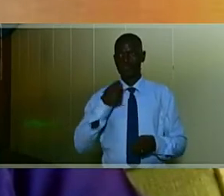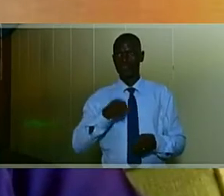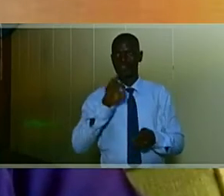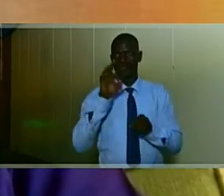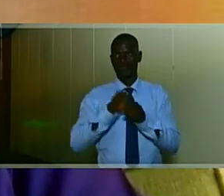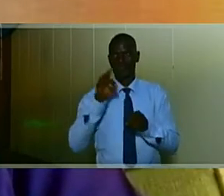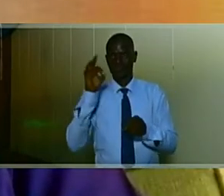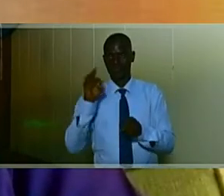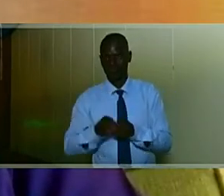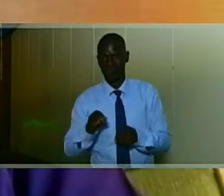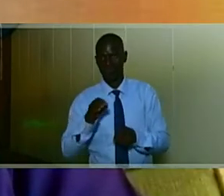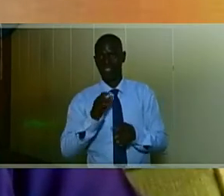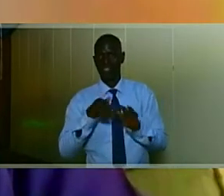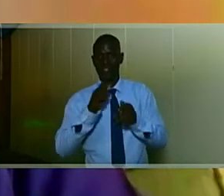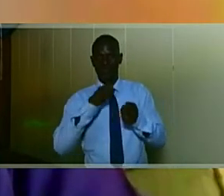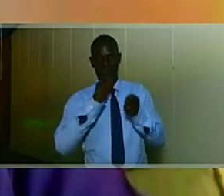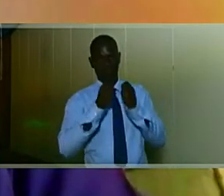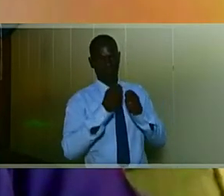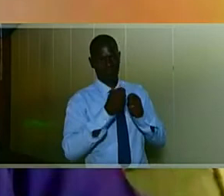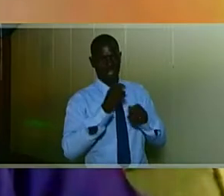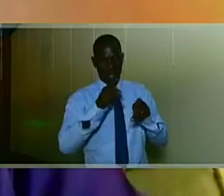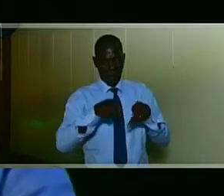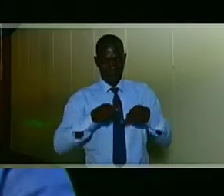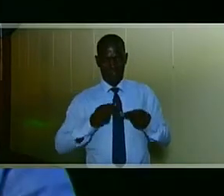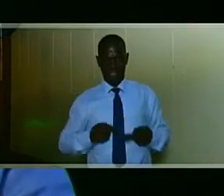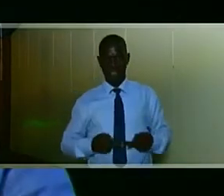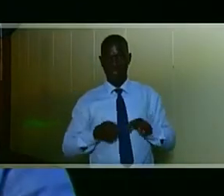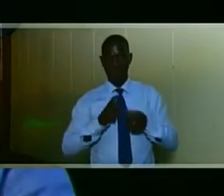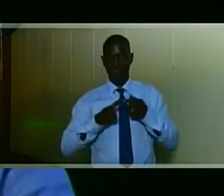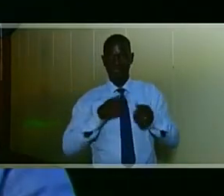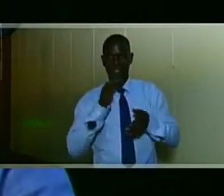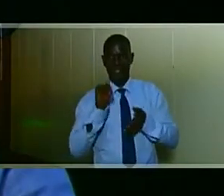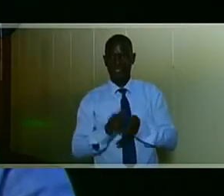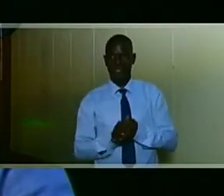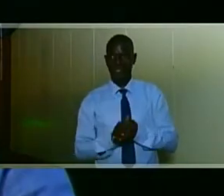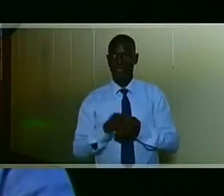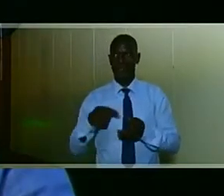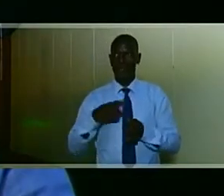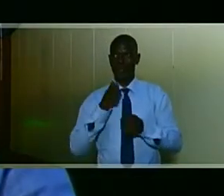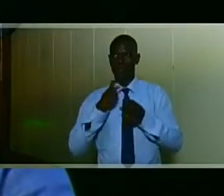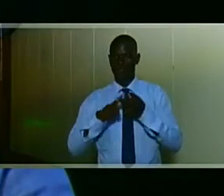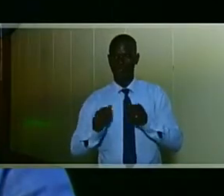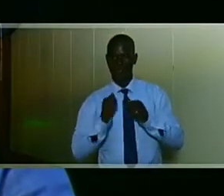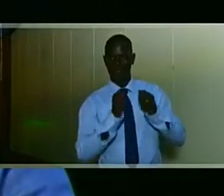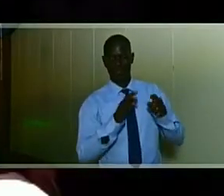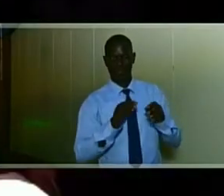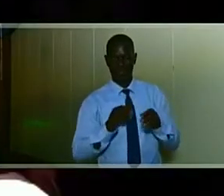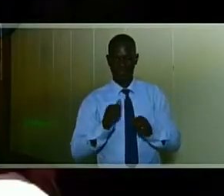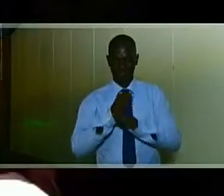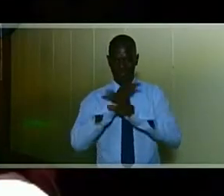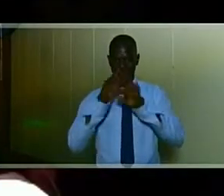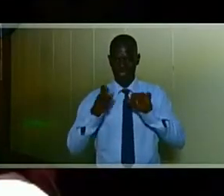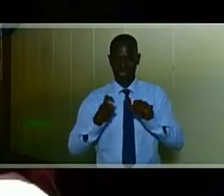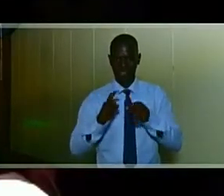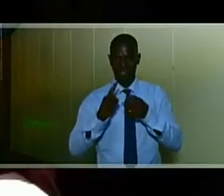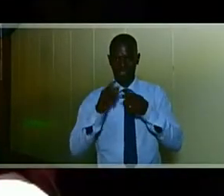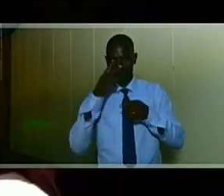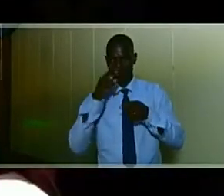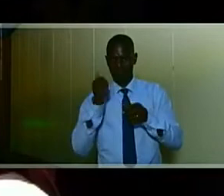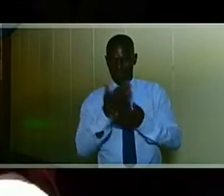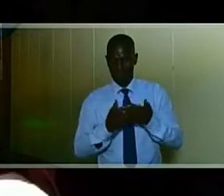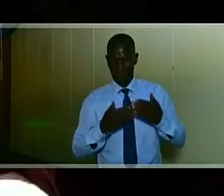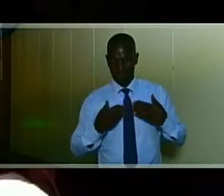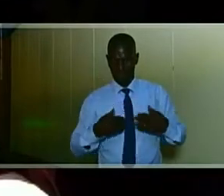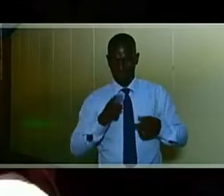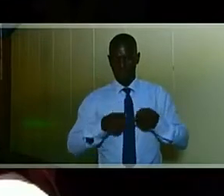I mean, bill amendment. I personally had attended, I mean, several, I mean, fora organized by civil society organizations. So somebody to come here and say